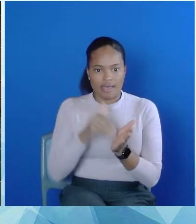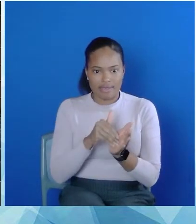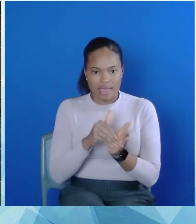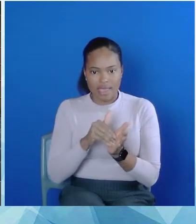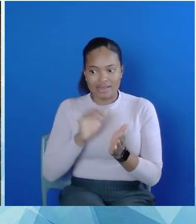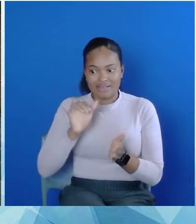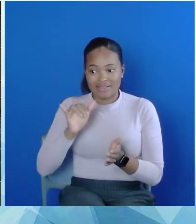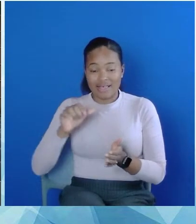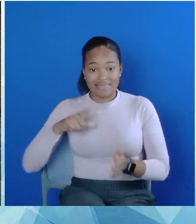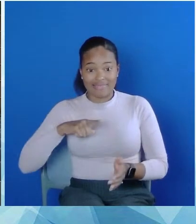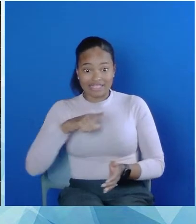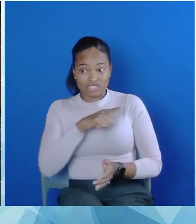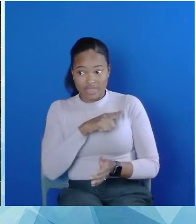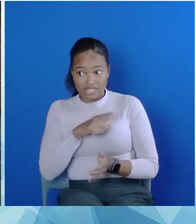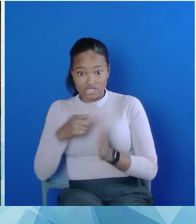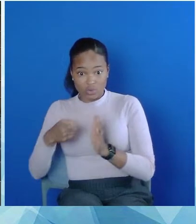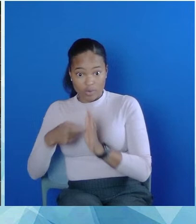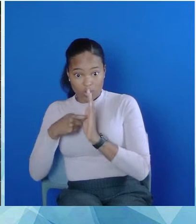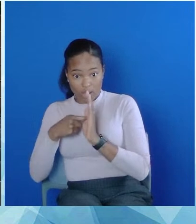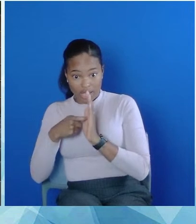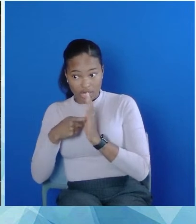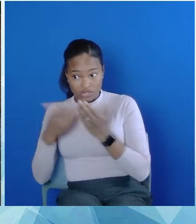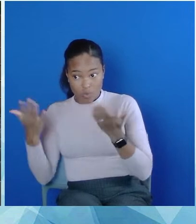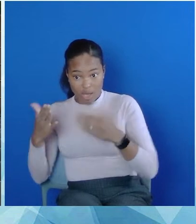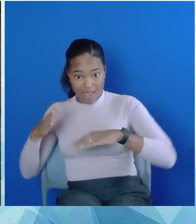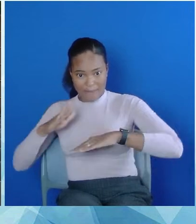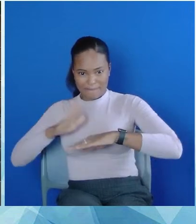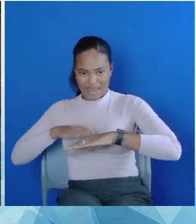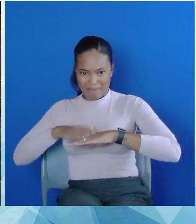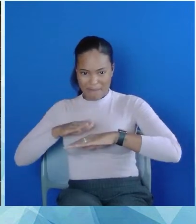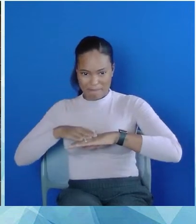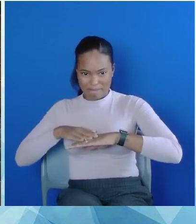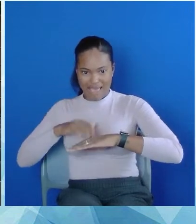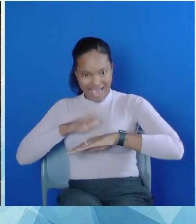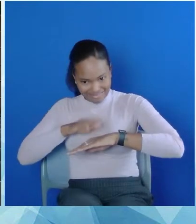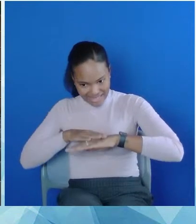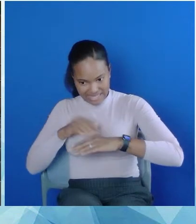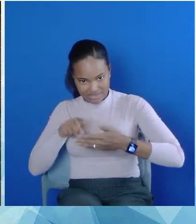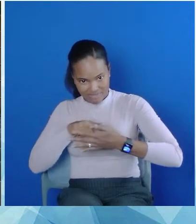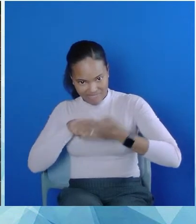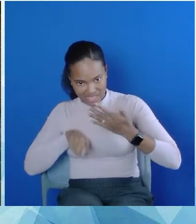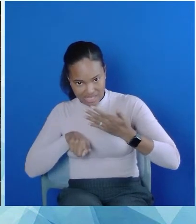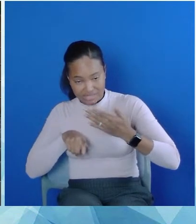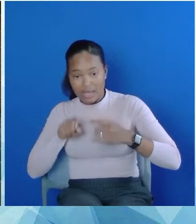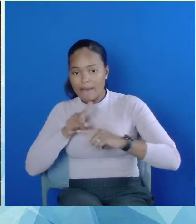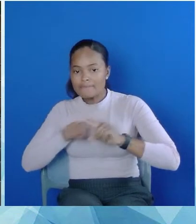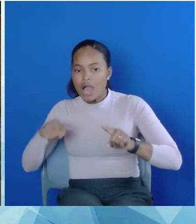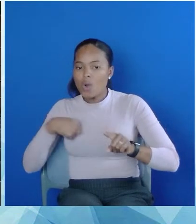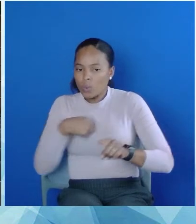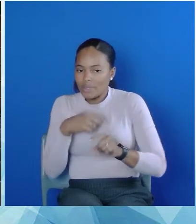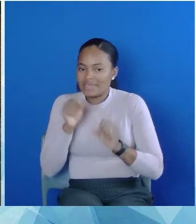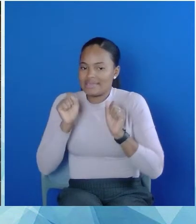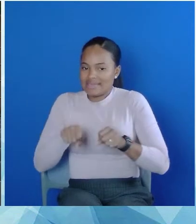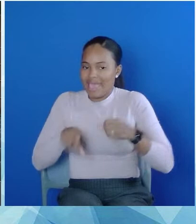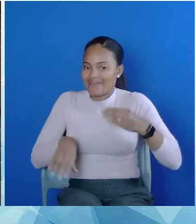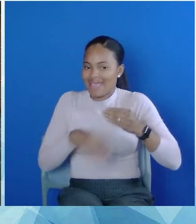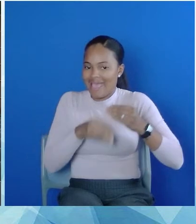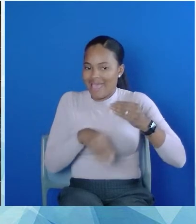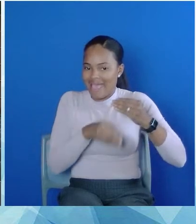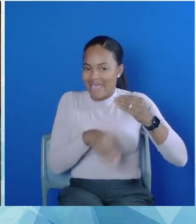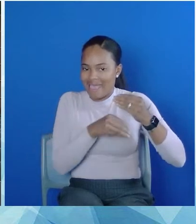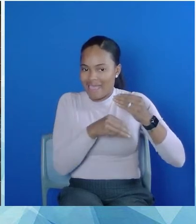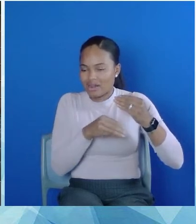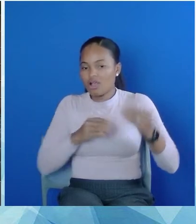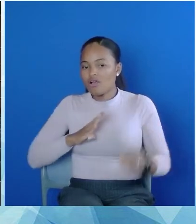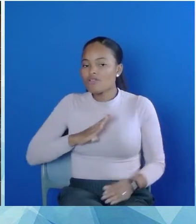the legislation requires, that's the floor. But we can always go above and beyond, or I should say the board can